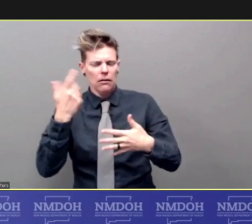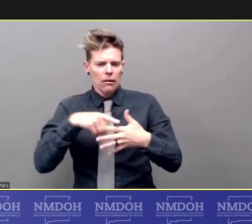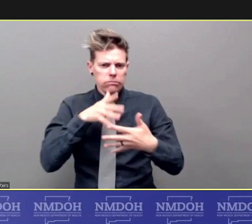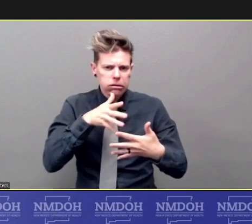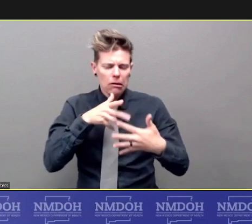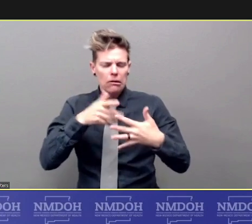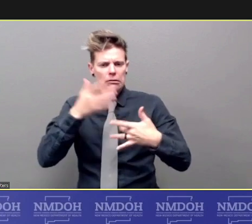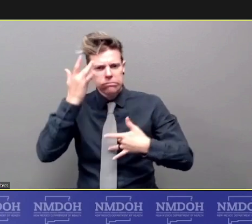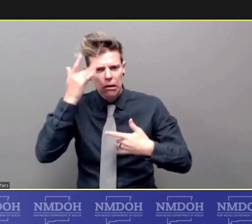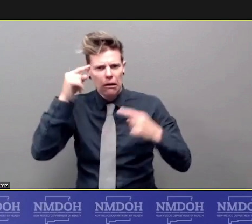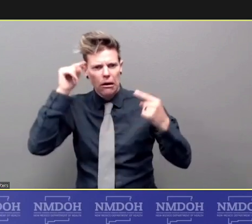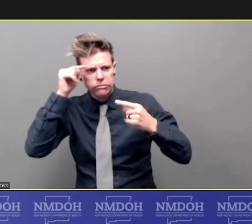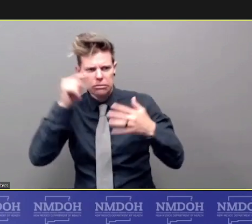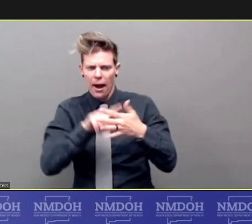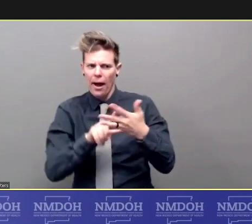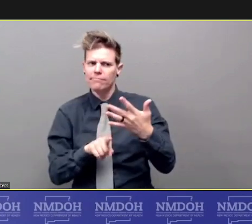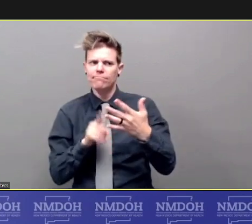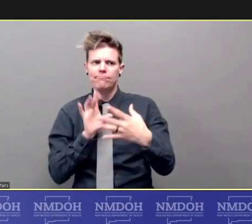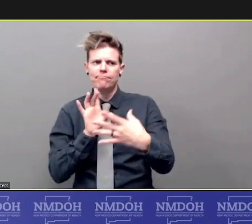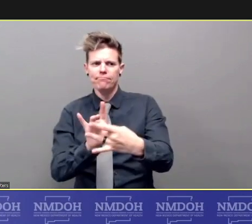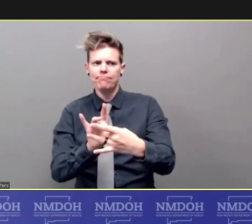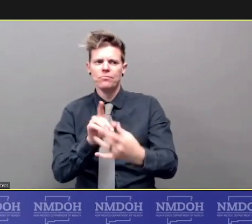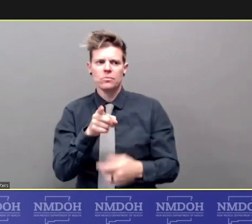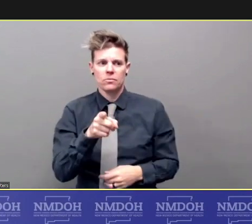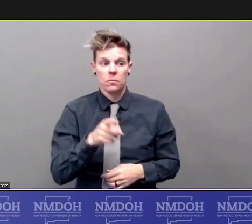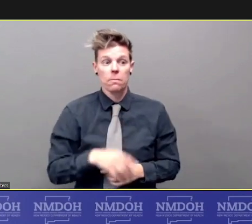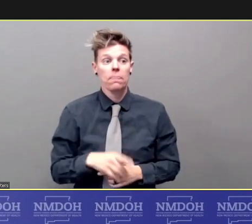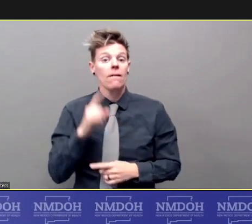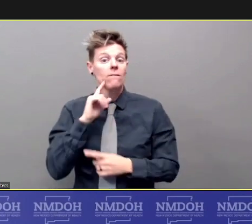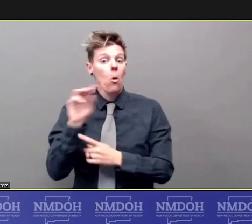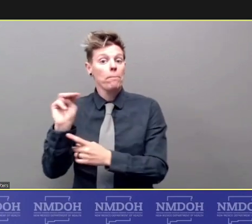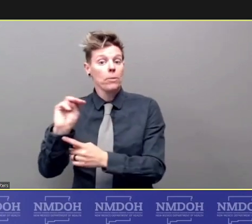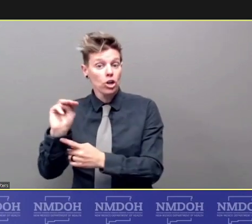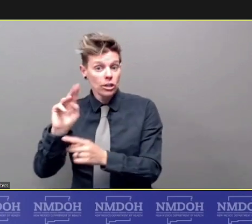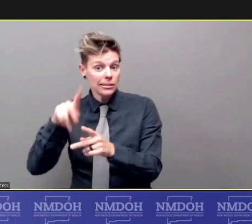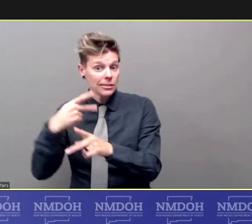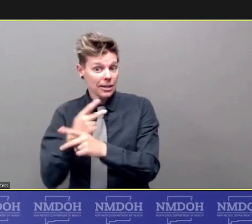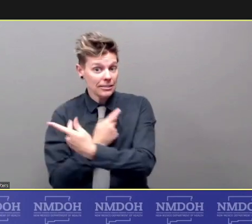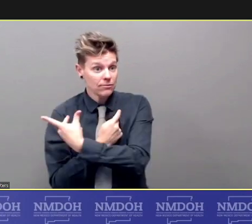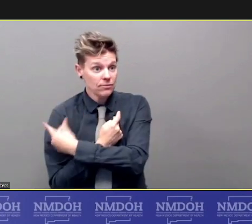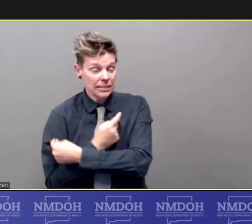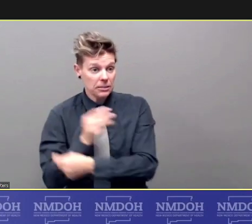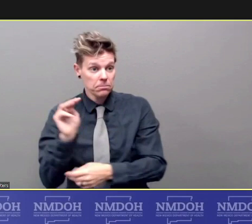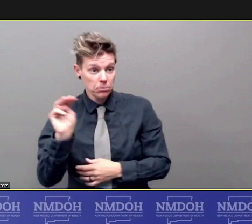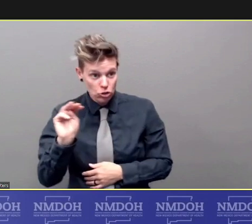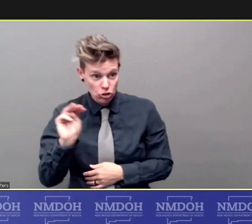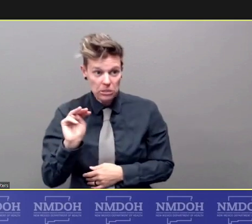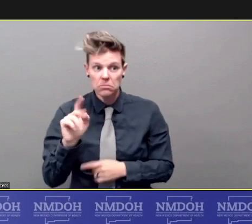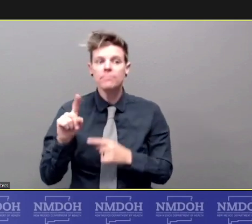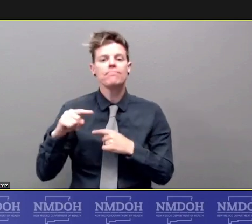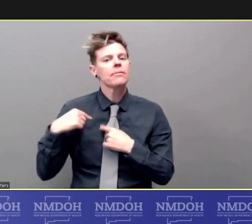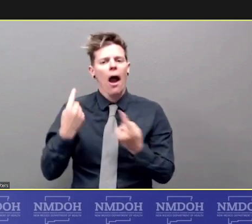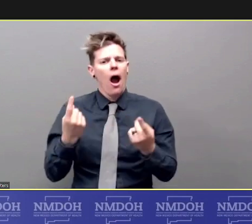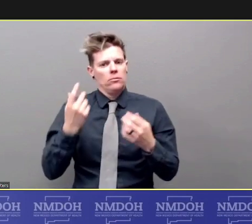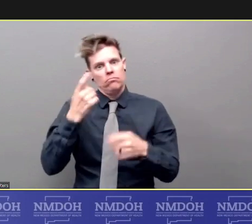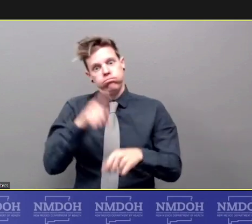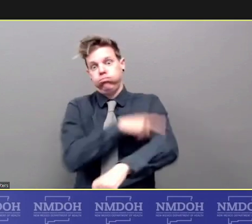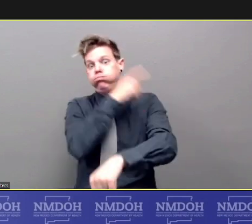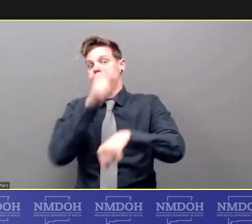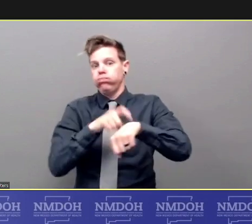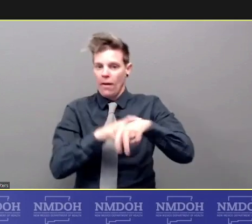the Moderna vaccine. I'd have all Pfizer's otherwise, and it was pretty unpleasant.